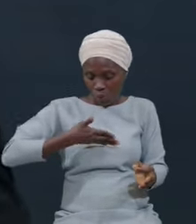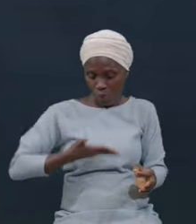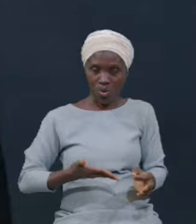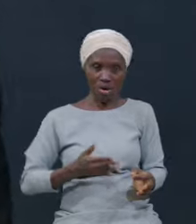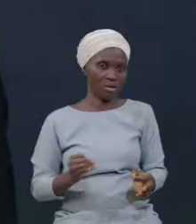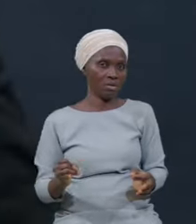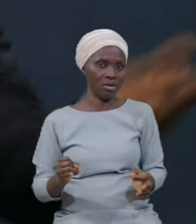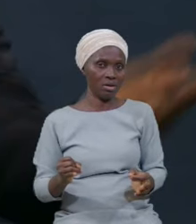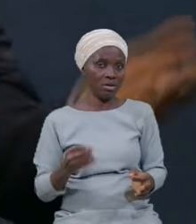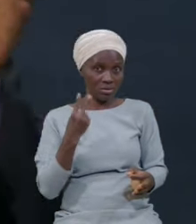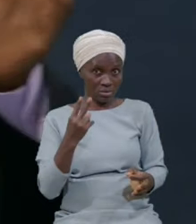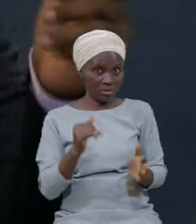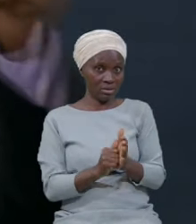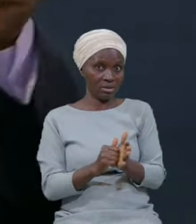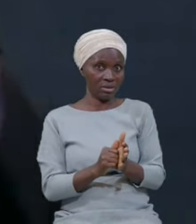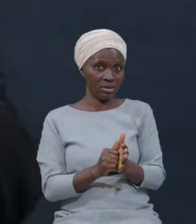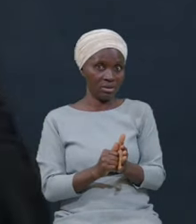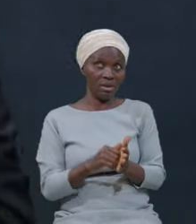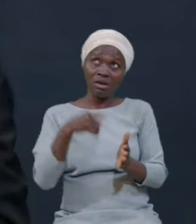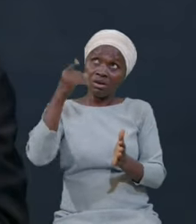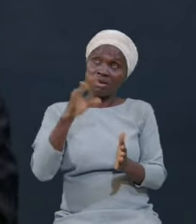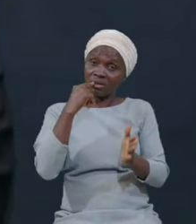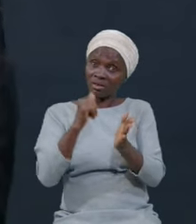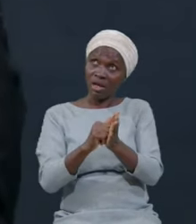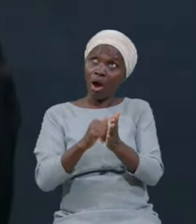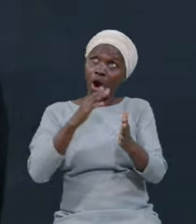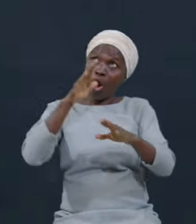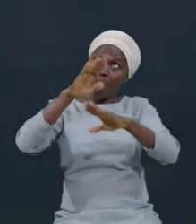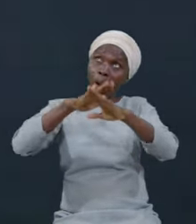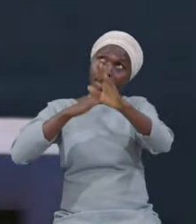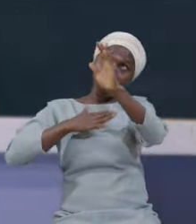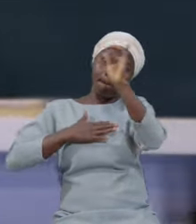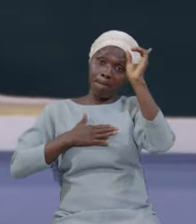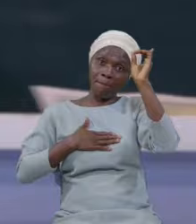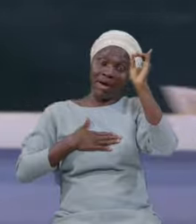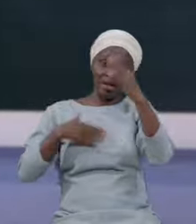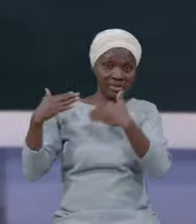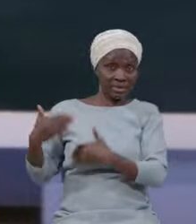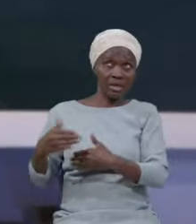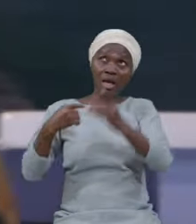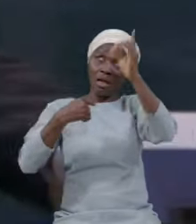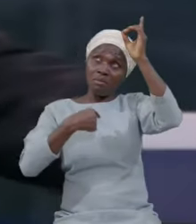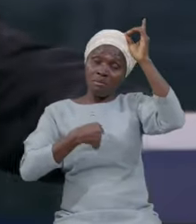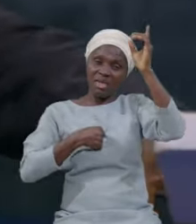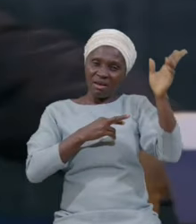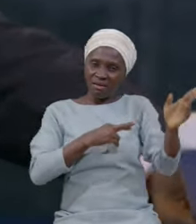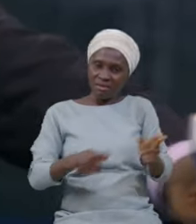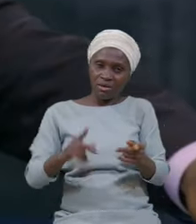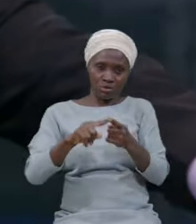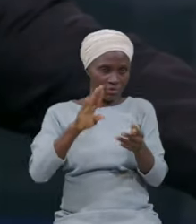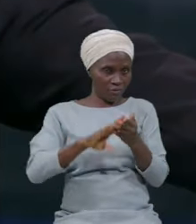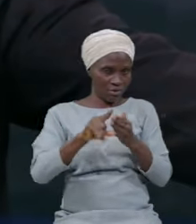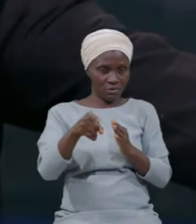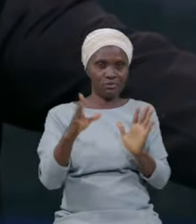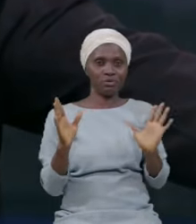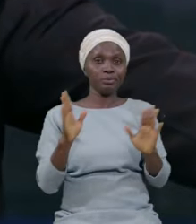I'm willing to forgive. But if you be willing, on the side of God, is able and is willing to